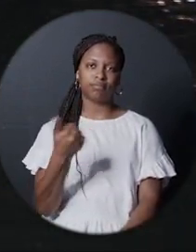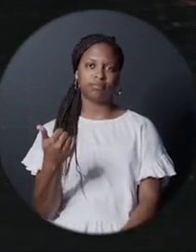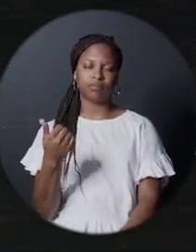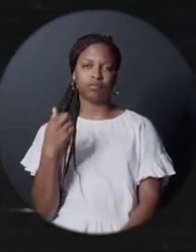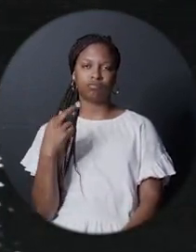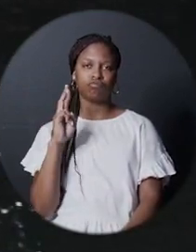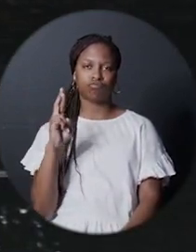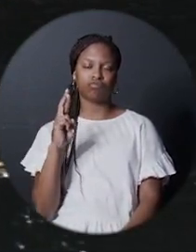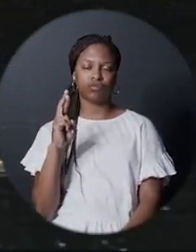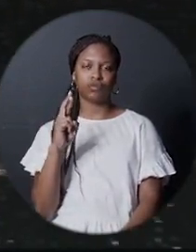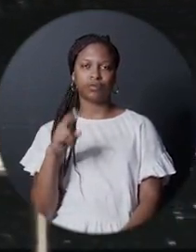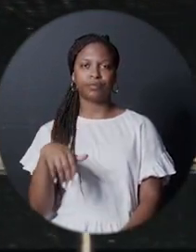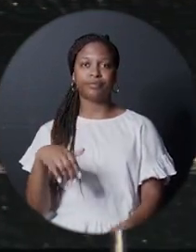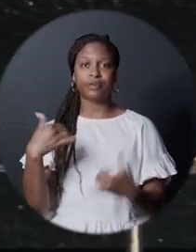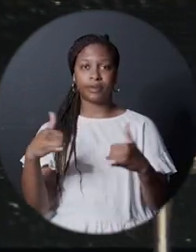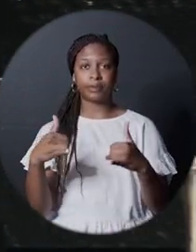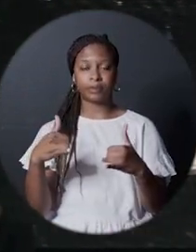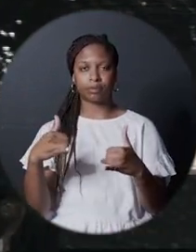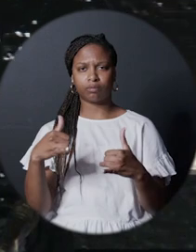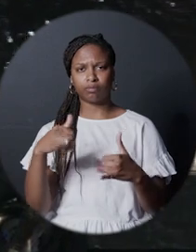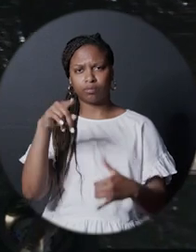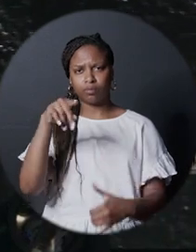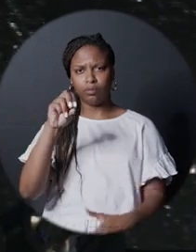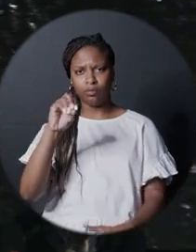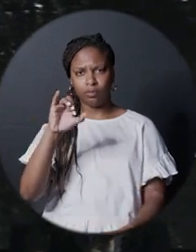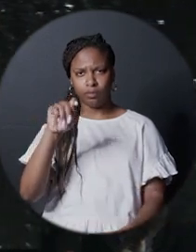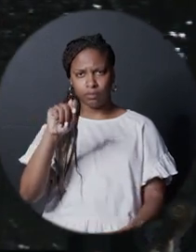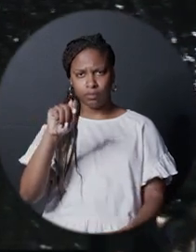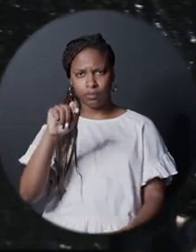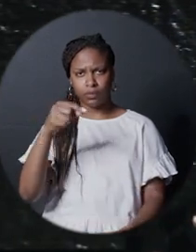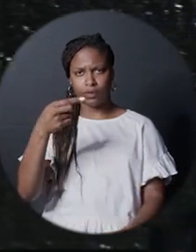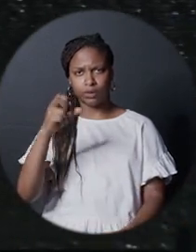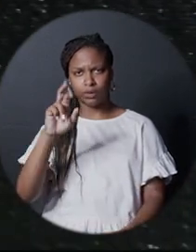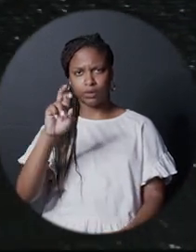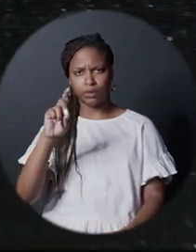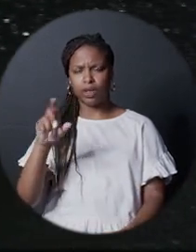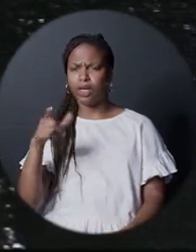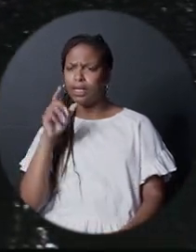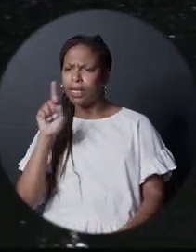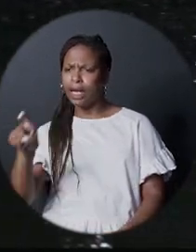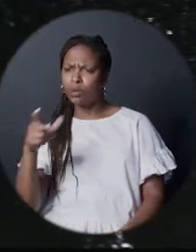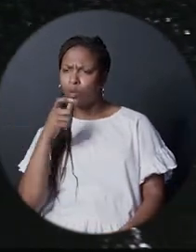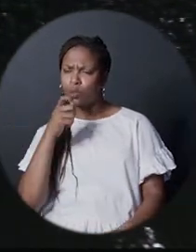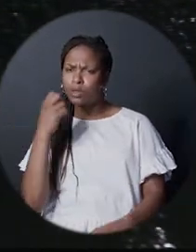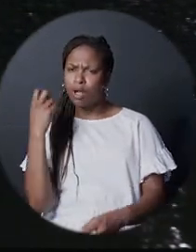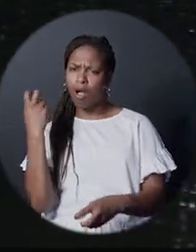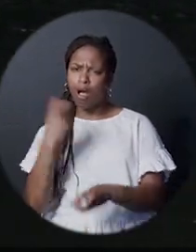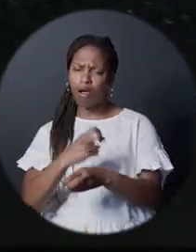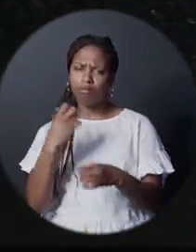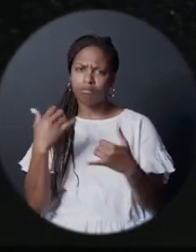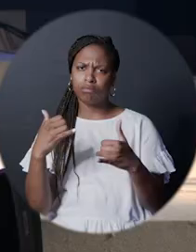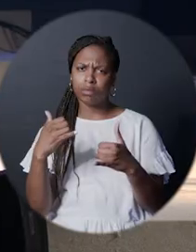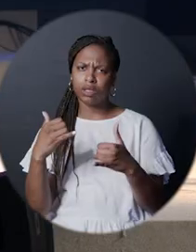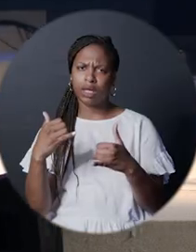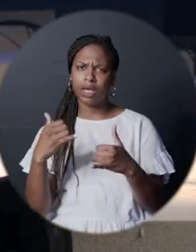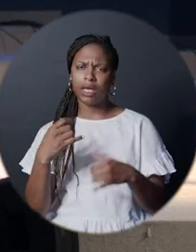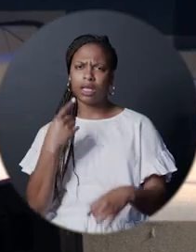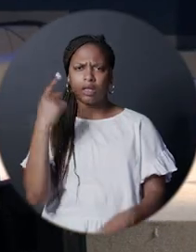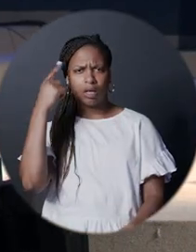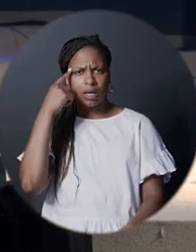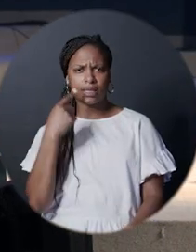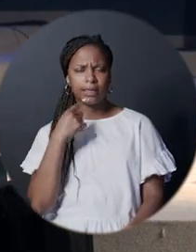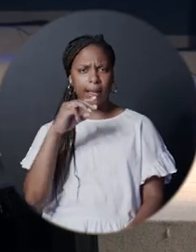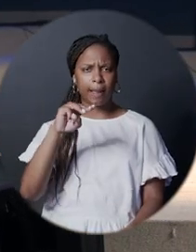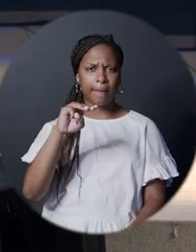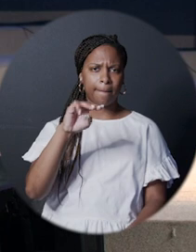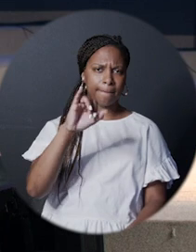mine, Moochie Norris, the other day. He played point guard for the Rockets. I asked him, I said, who was the hardest guy in the NBA to guard? I thought he